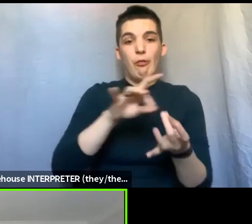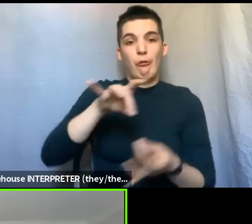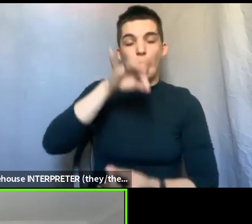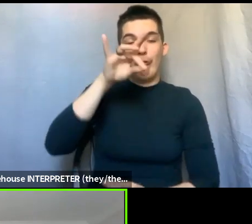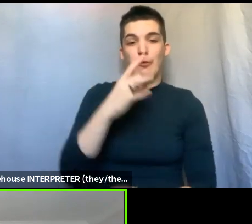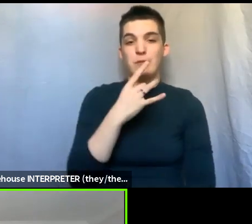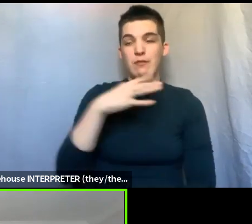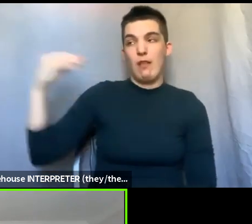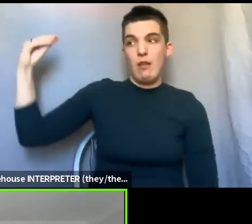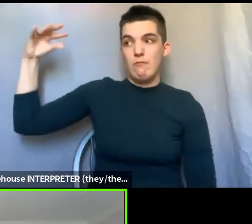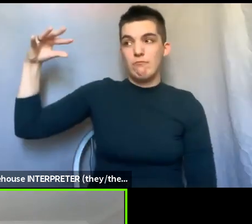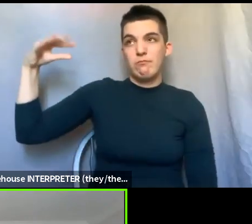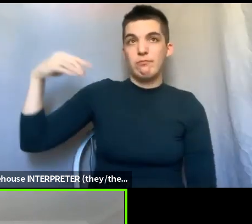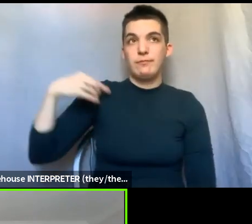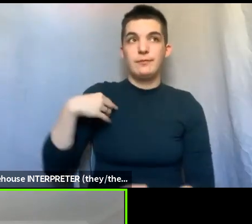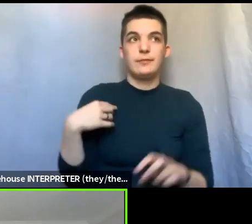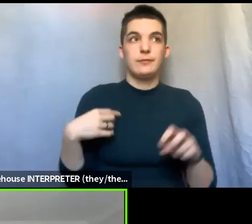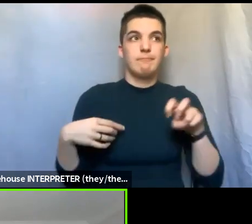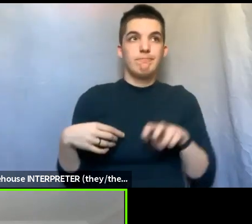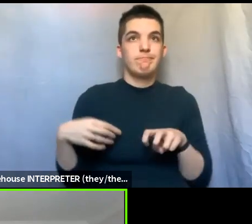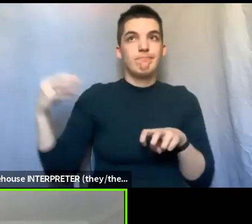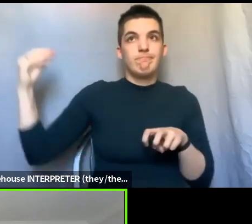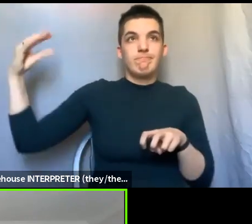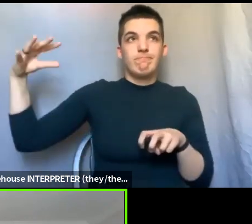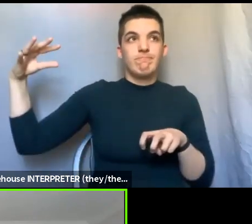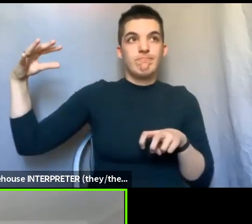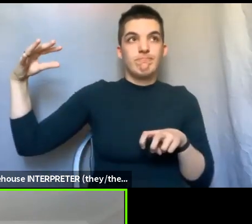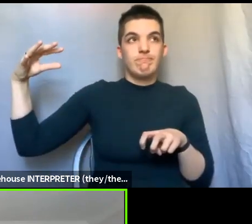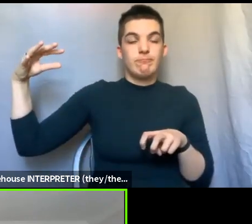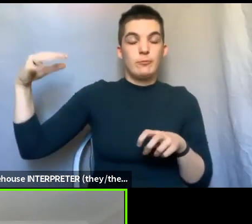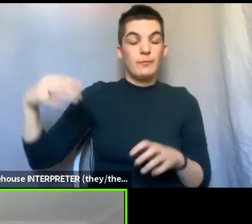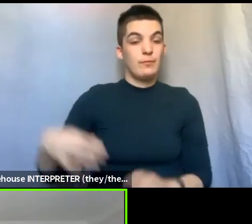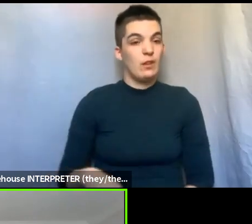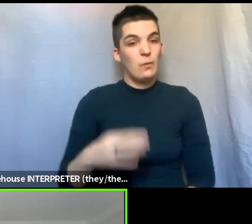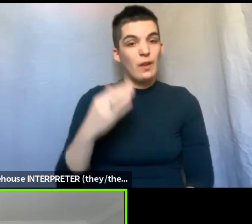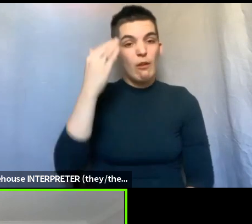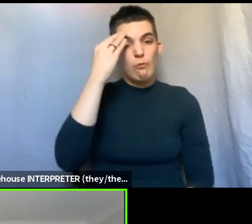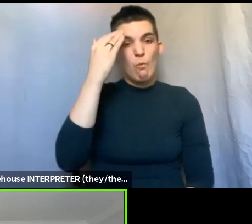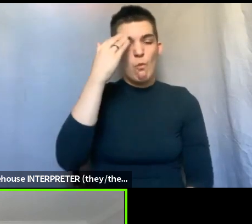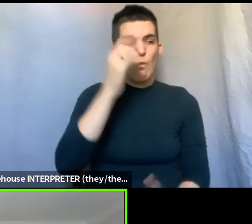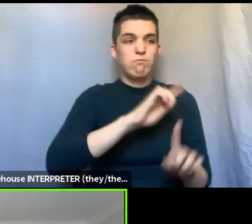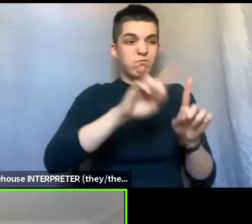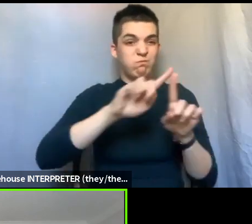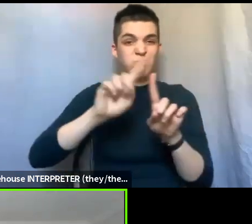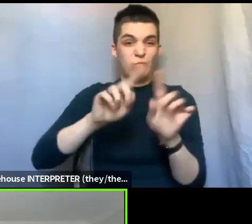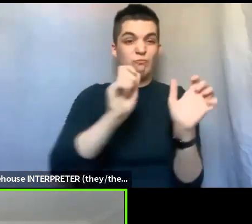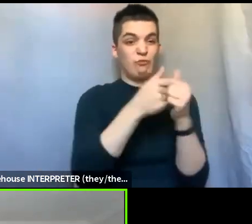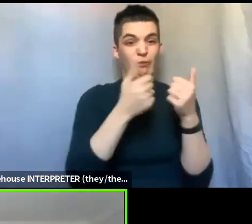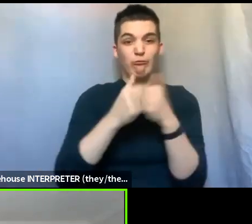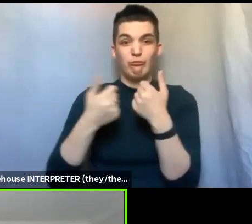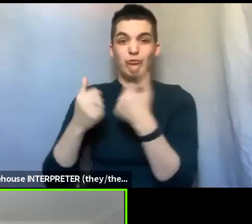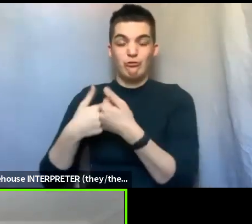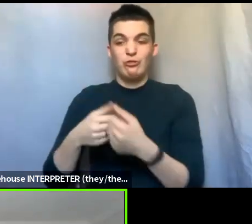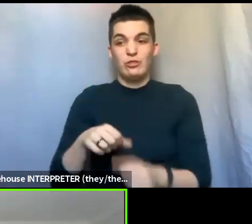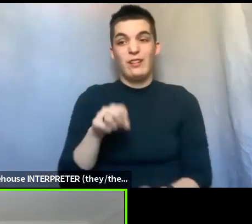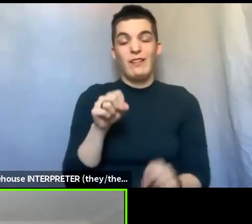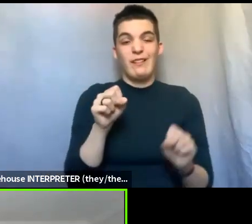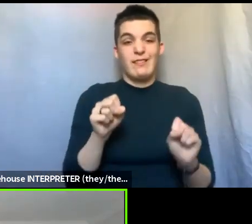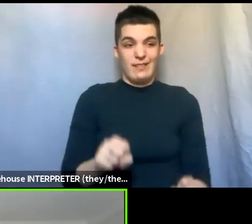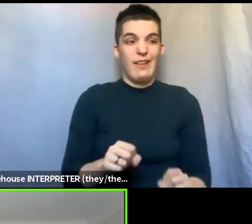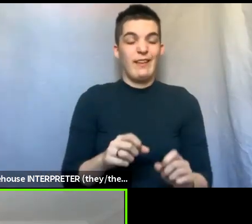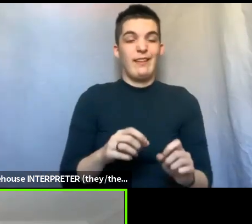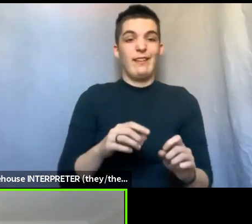the course of those many months, I know that those kind of challenges can be met, can be